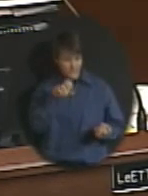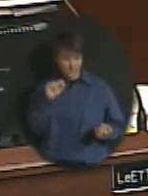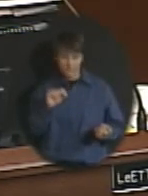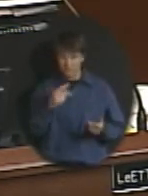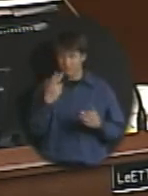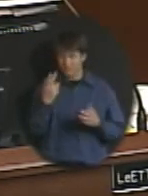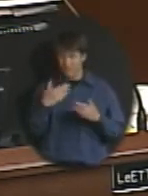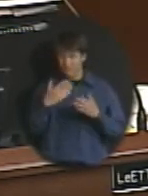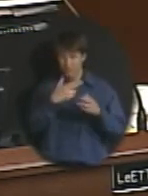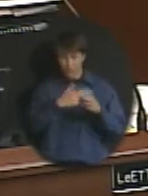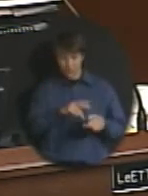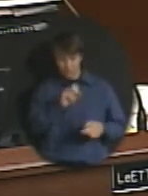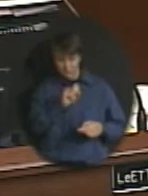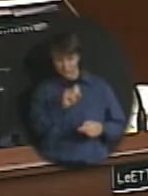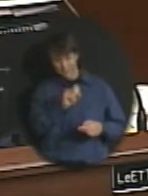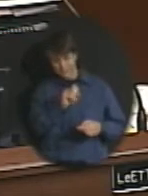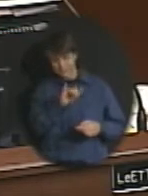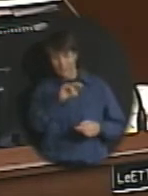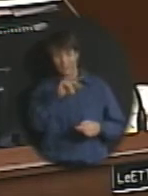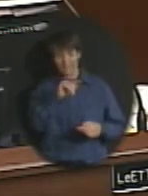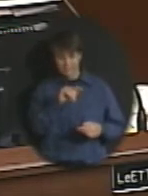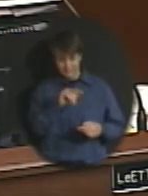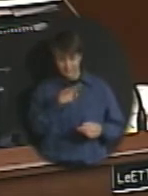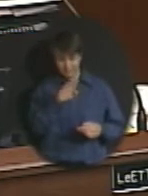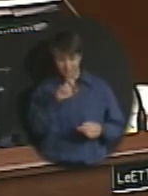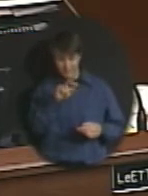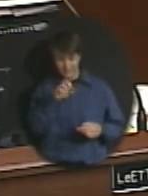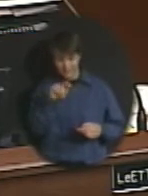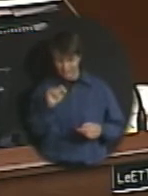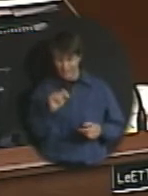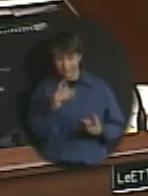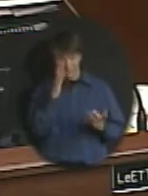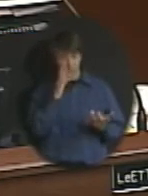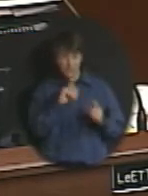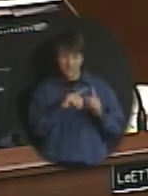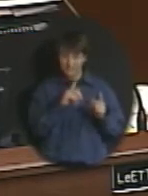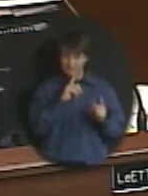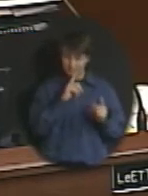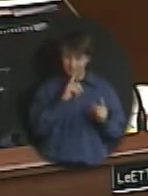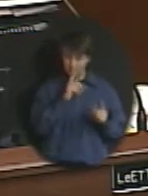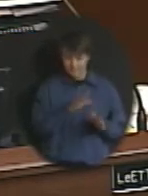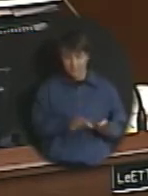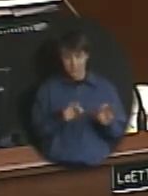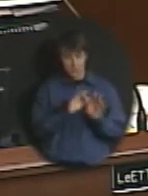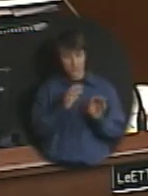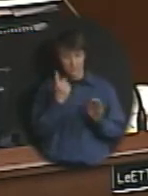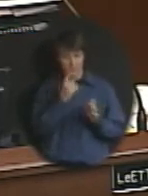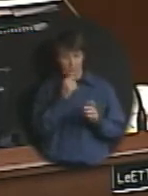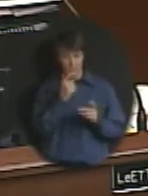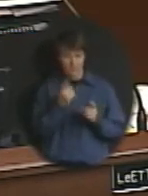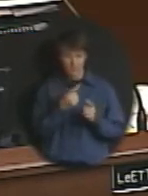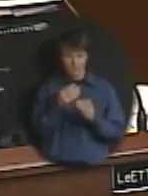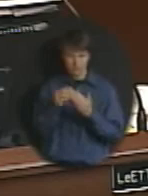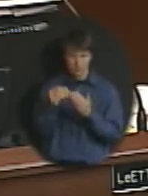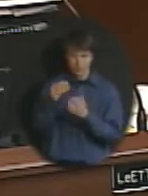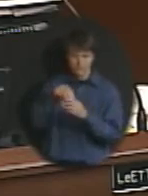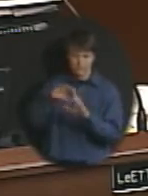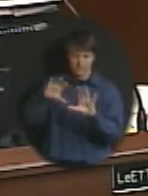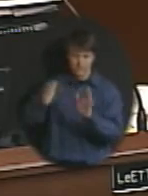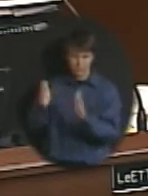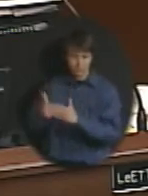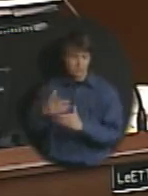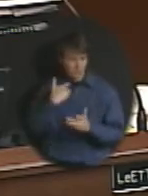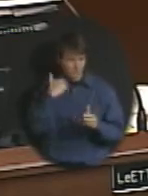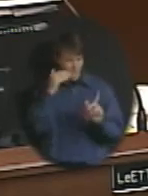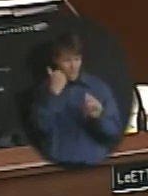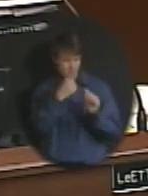but it's critical, and so it's a bigger picture than just dollars in the classroom, and I just like to keep reminding the community